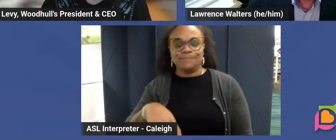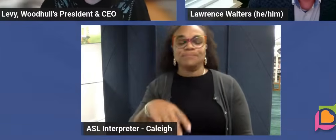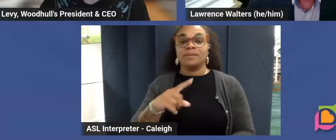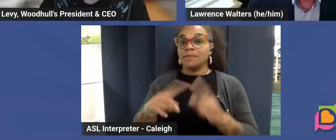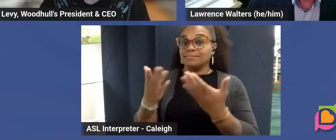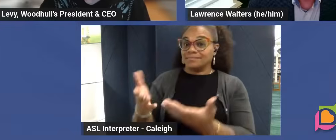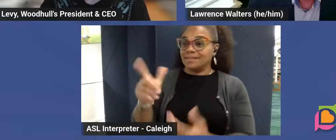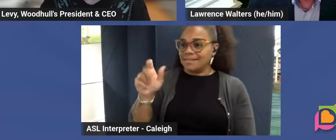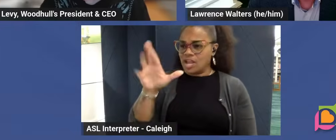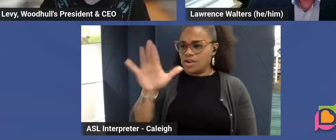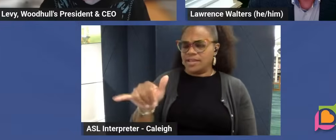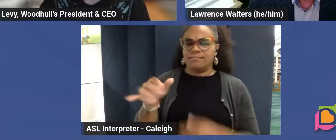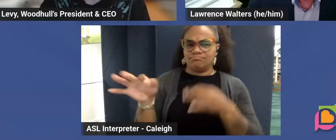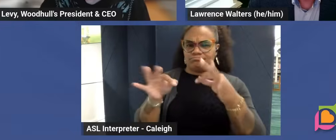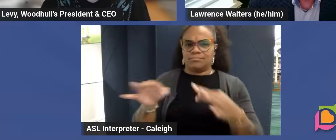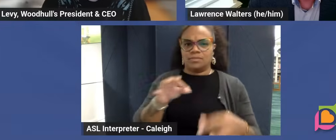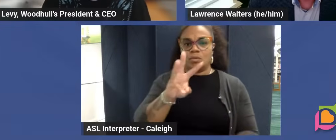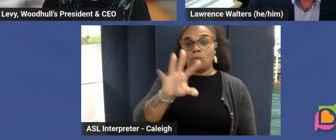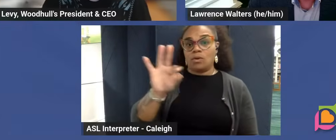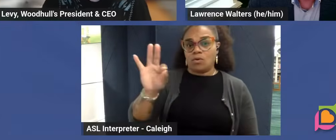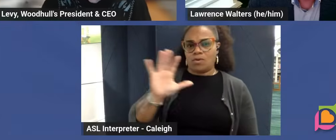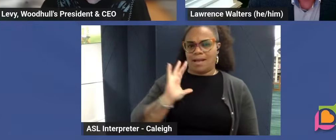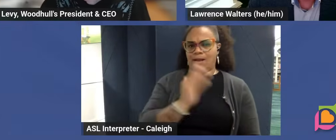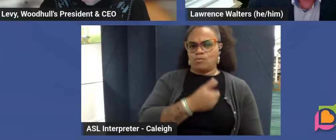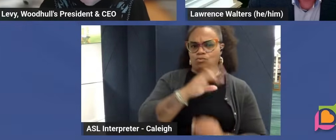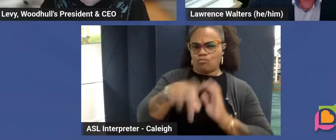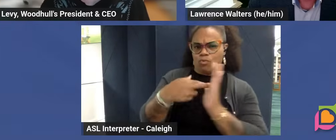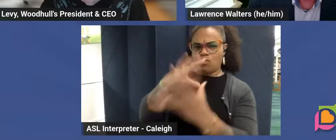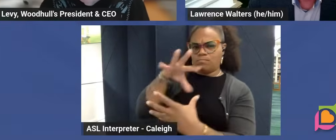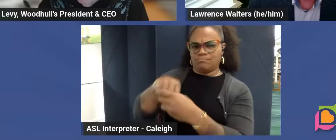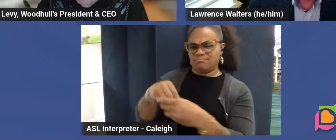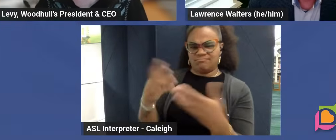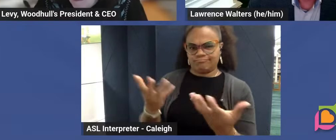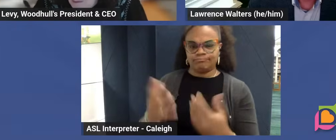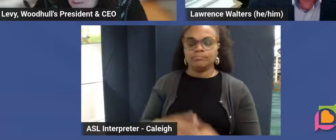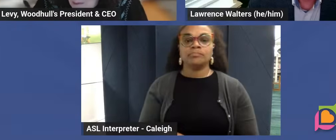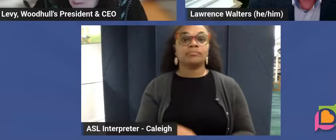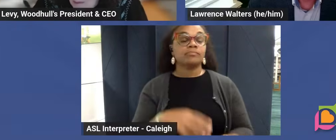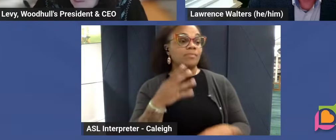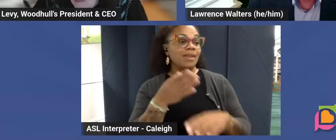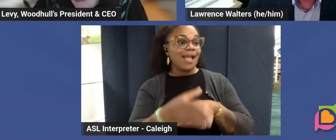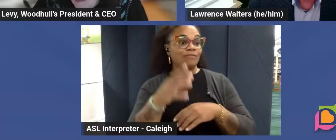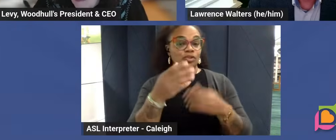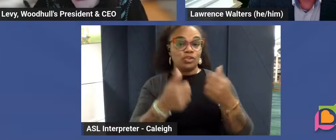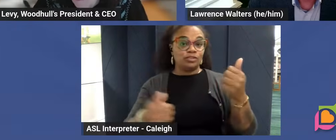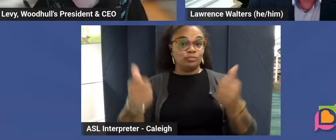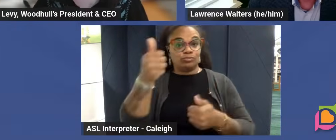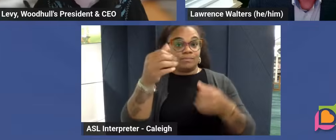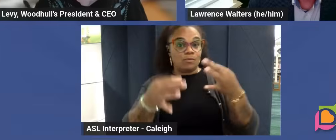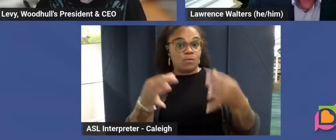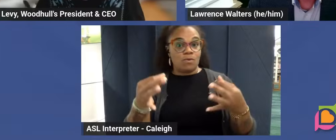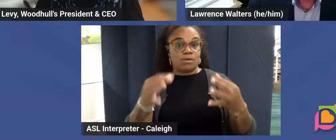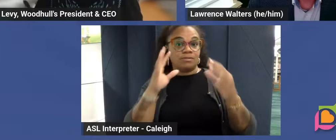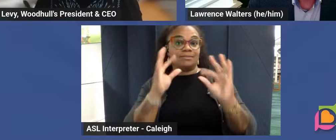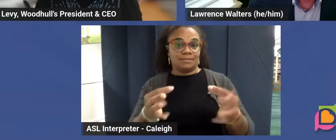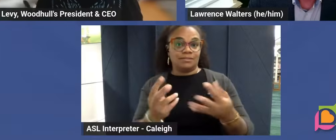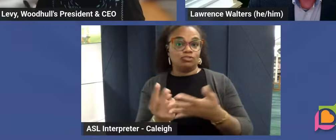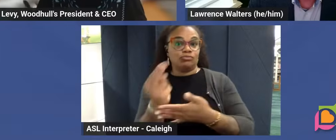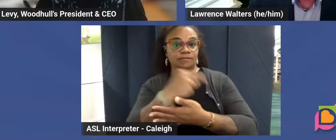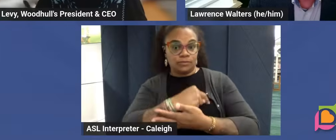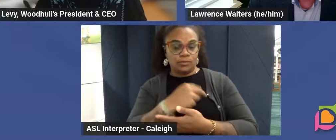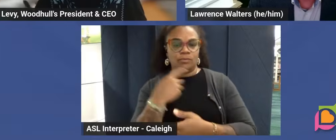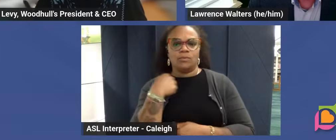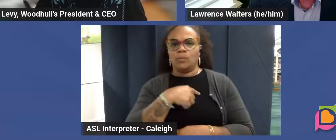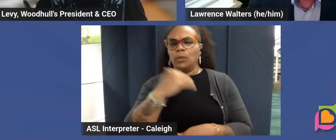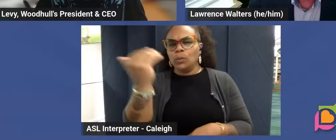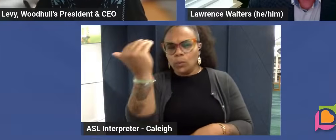was our role in this case? So once the Supreme Court granted review, we knew that we